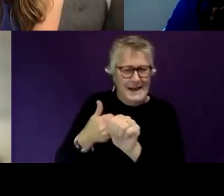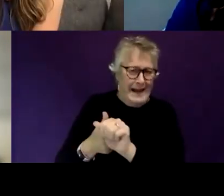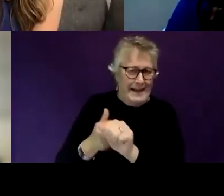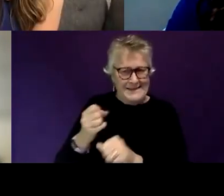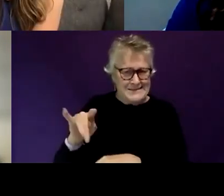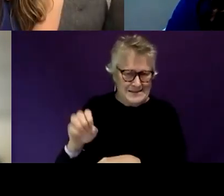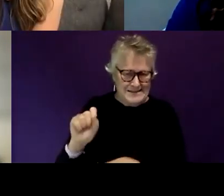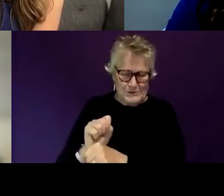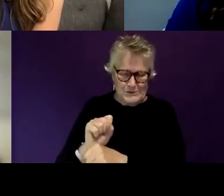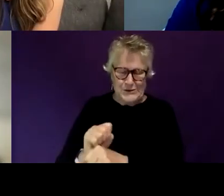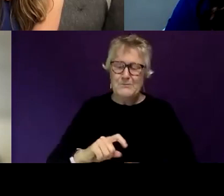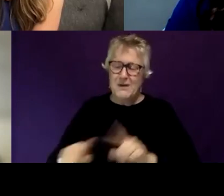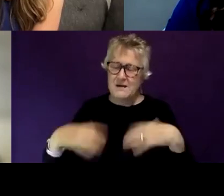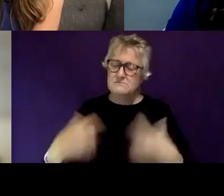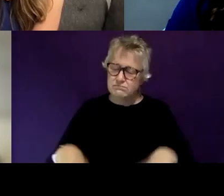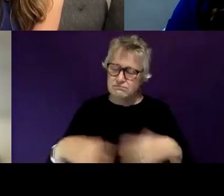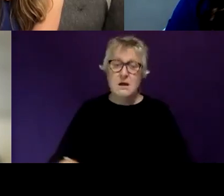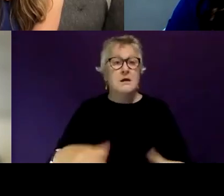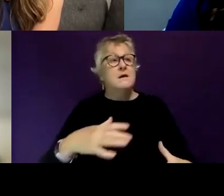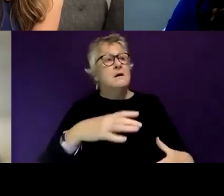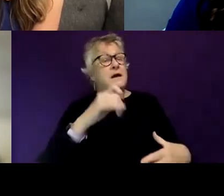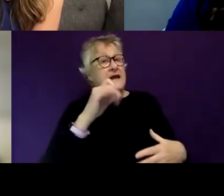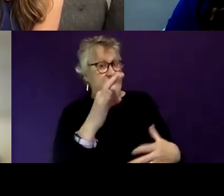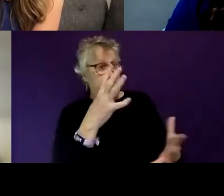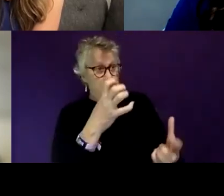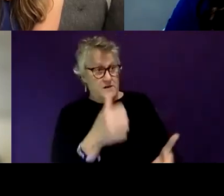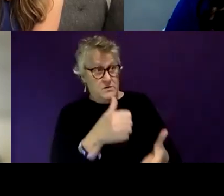So please contribute. We could help build future